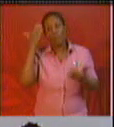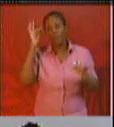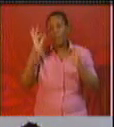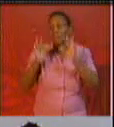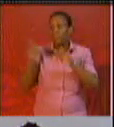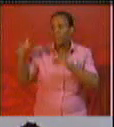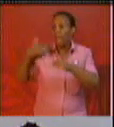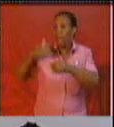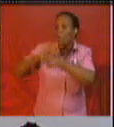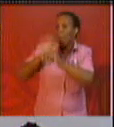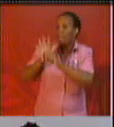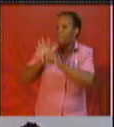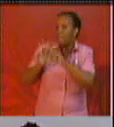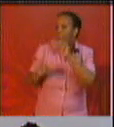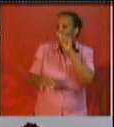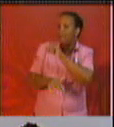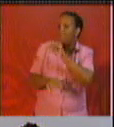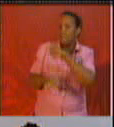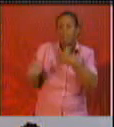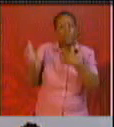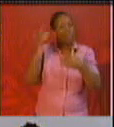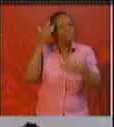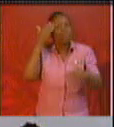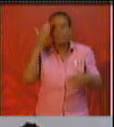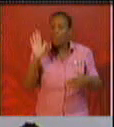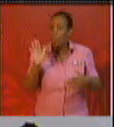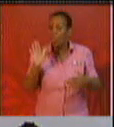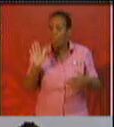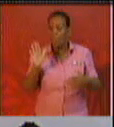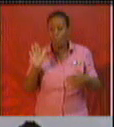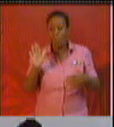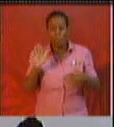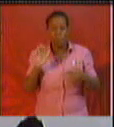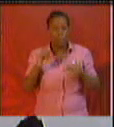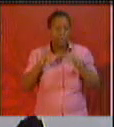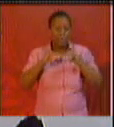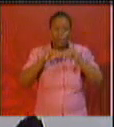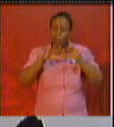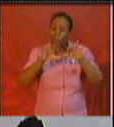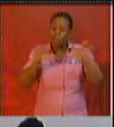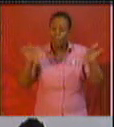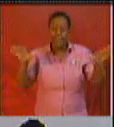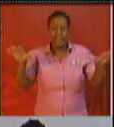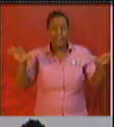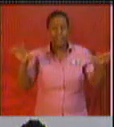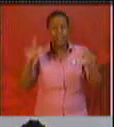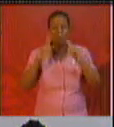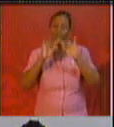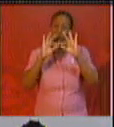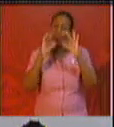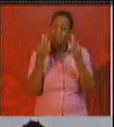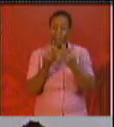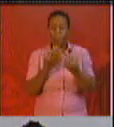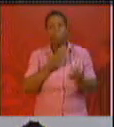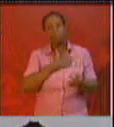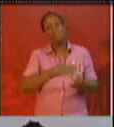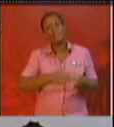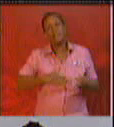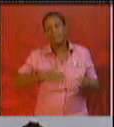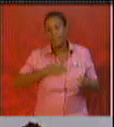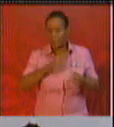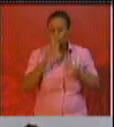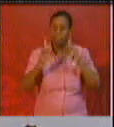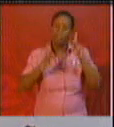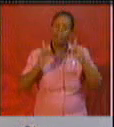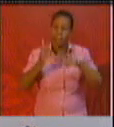that they cannot spread that to you and your bubble within your home. So please, everyone, just be careful. We're doing